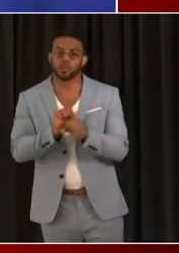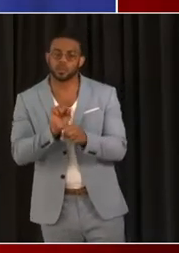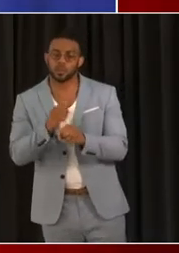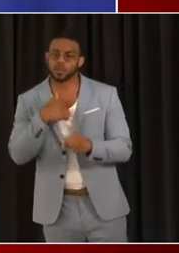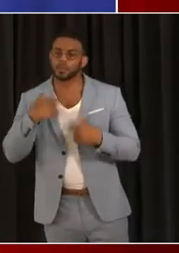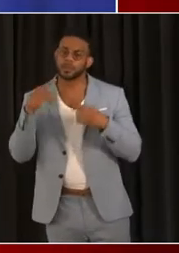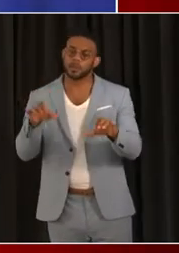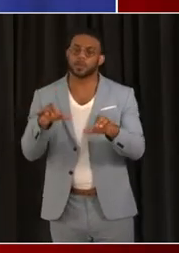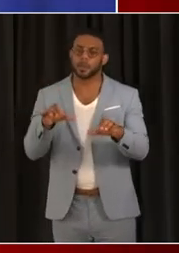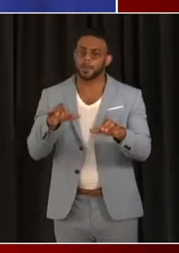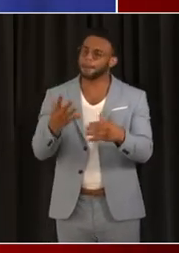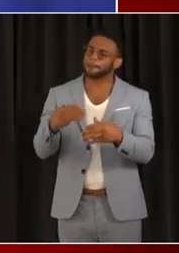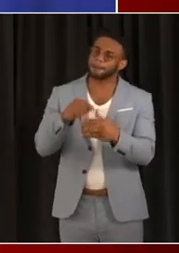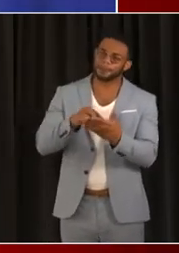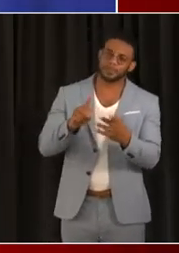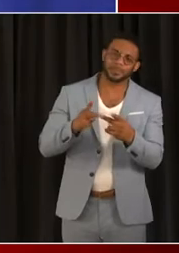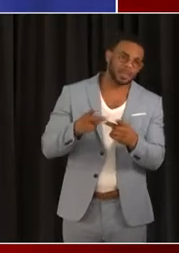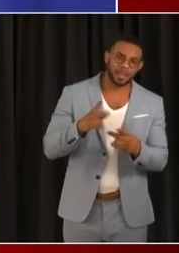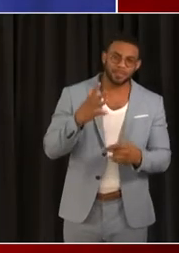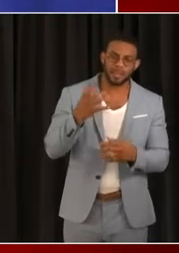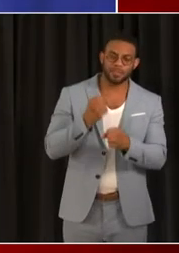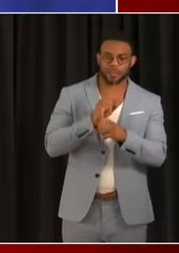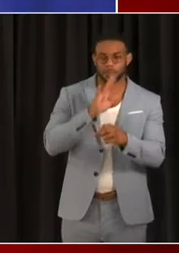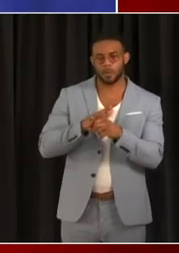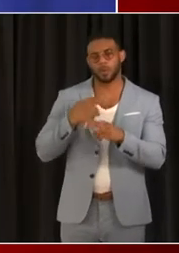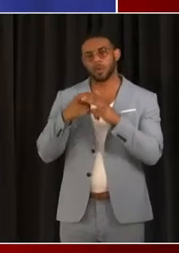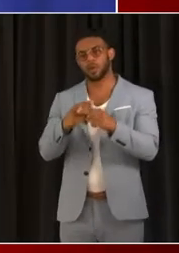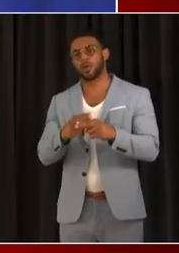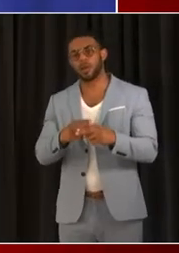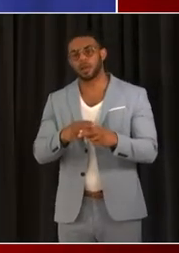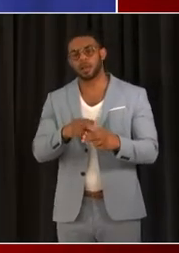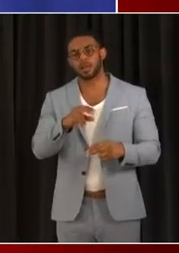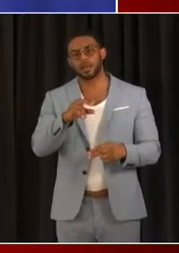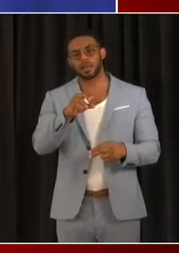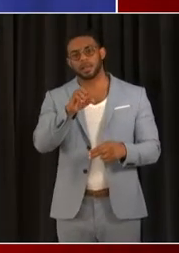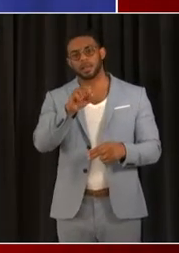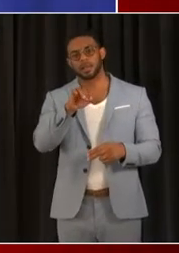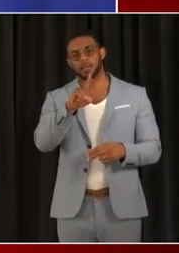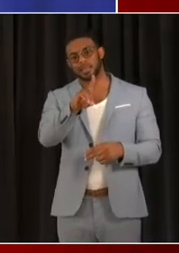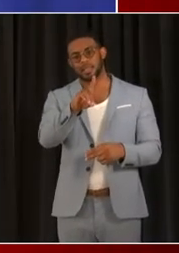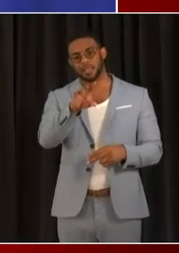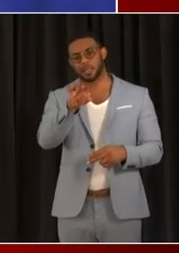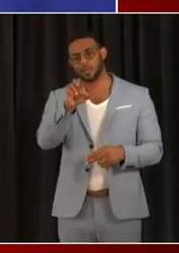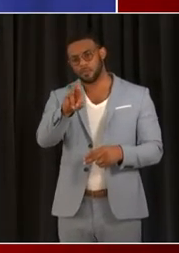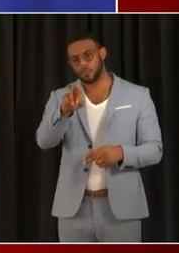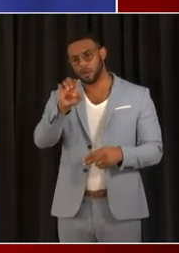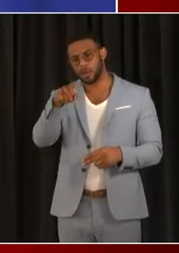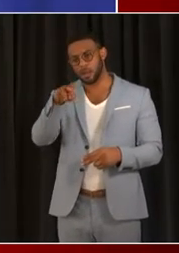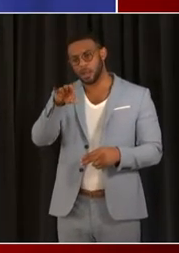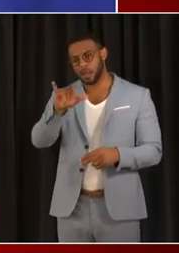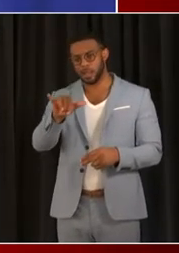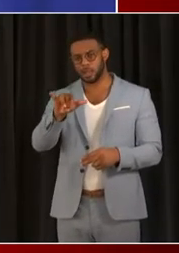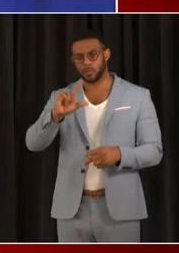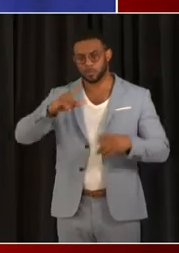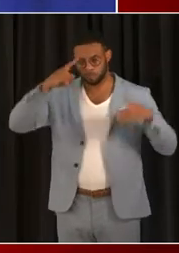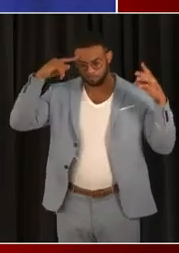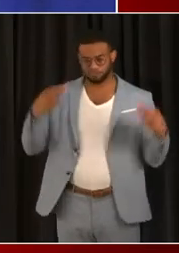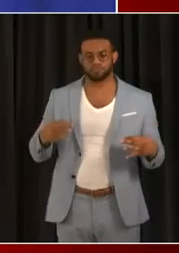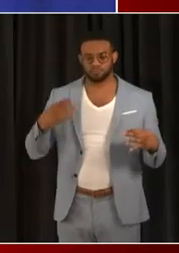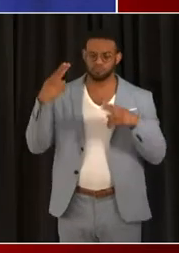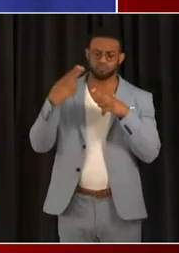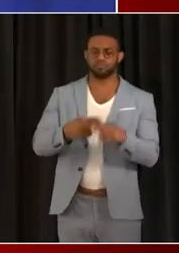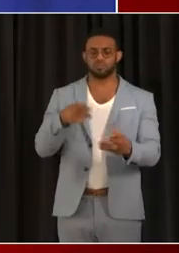do the work that we've been doing, and a part of that second 5-year commitment is what we call Stand for Equity. It is Your United Way putting a stake in the ground,